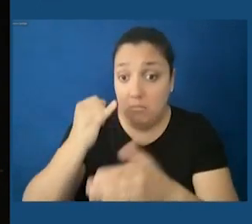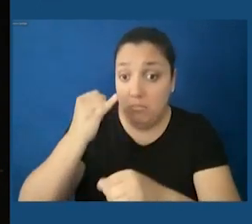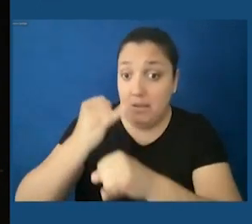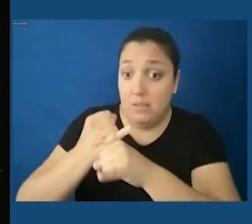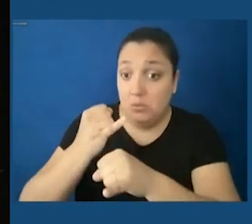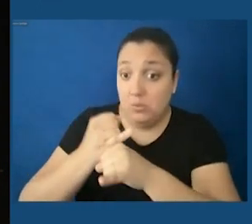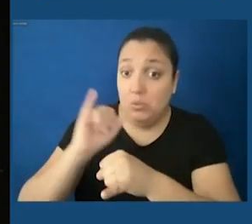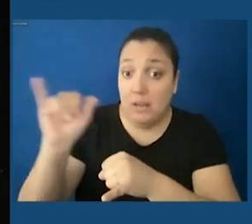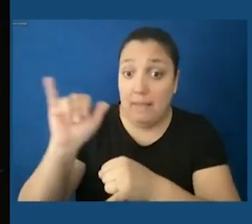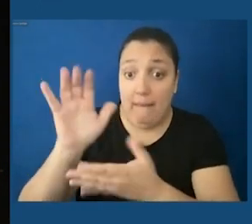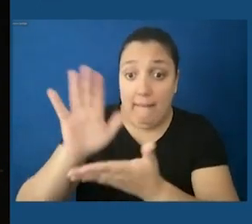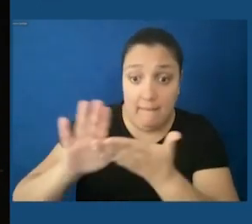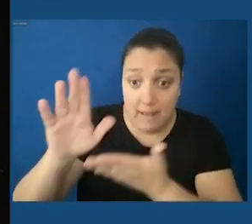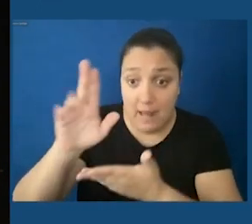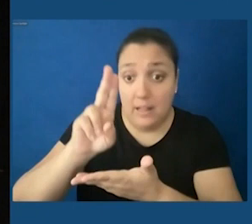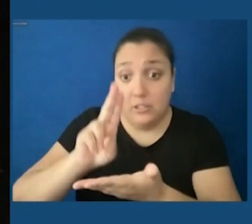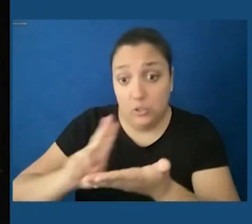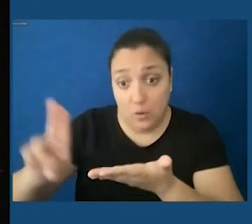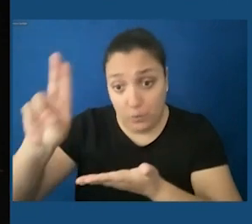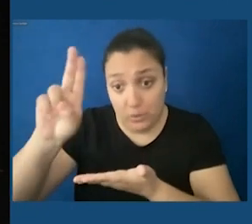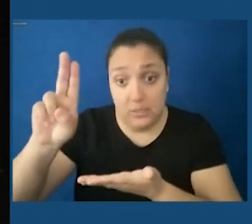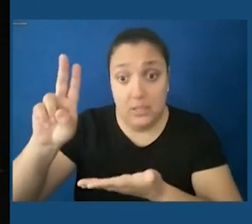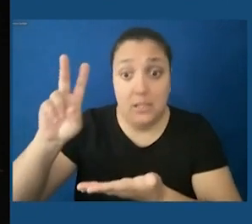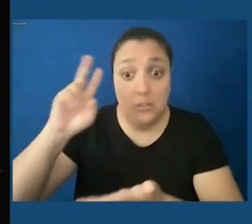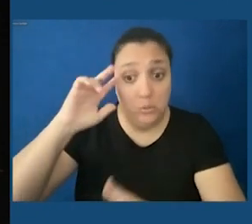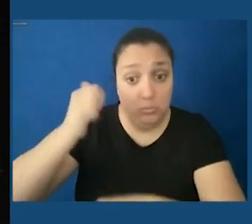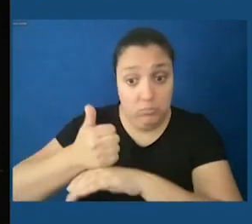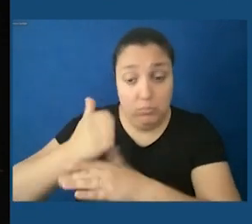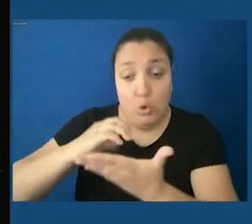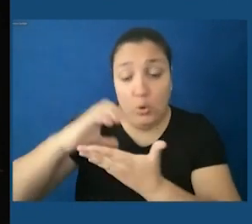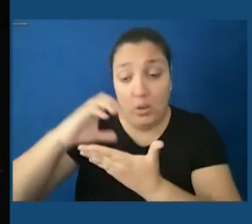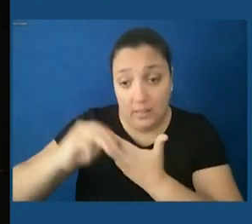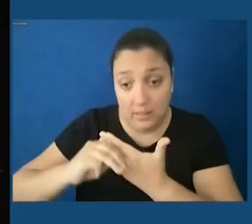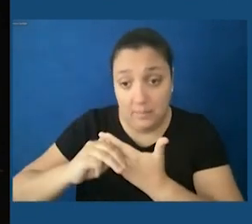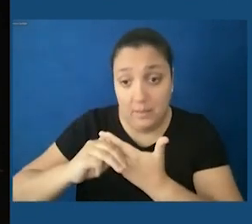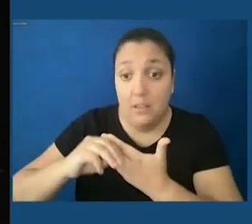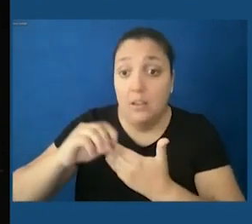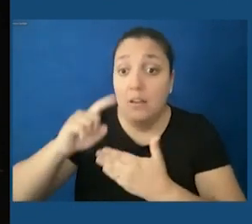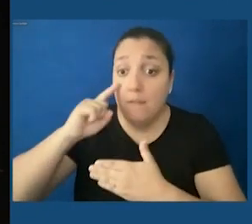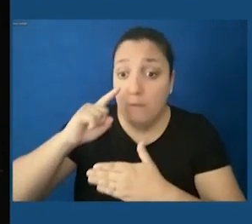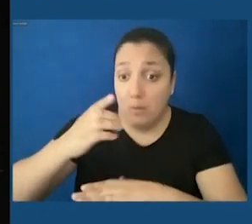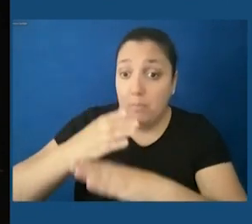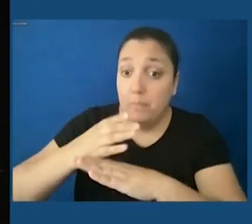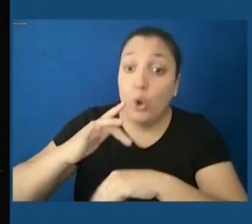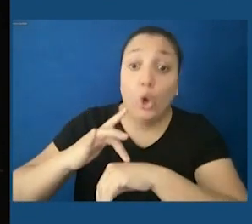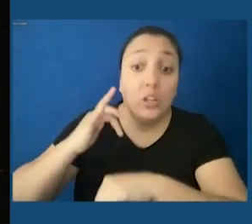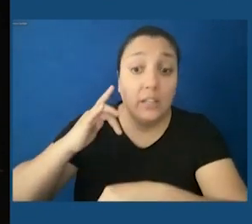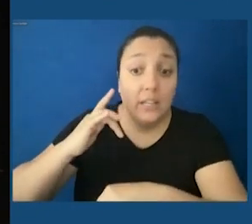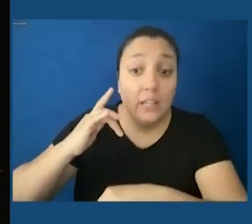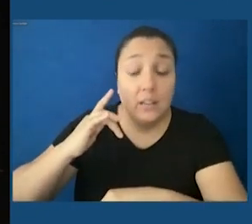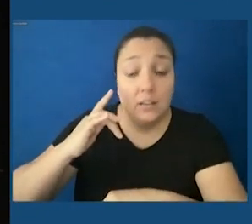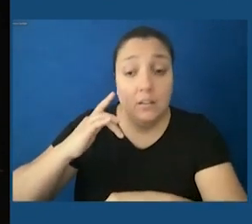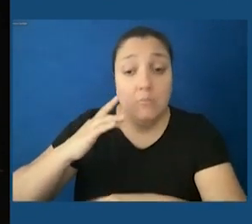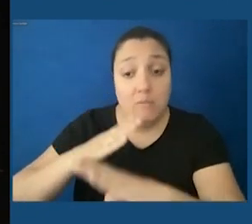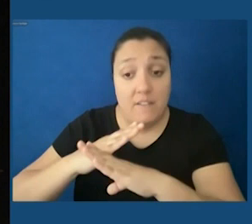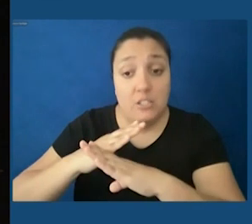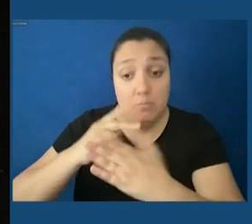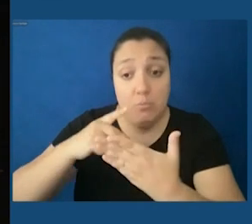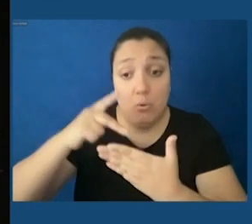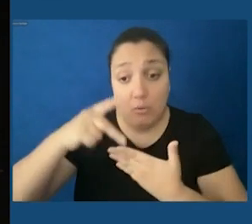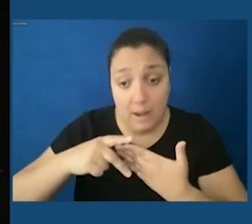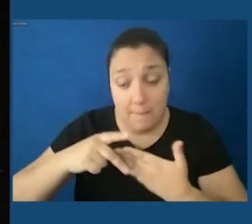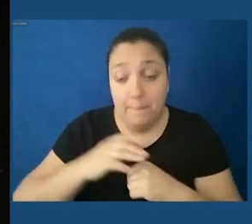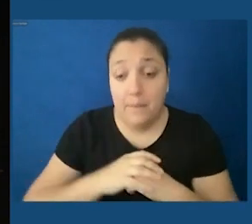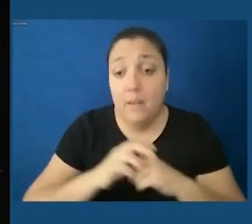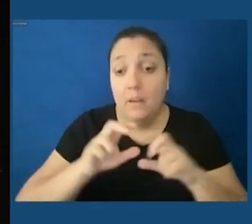to develop curriculum to help build out prevention, early prevention programs. We've invested in